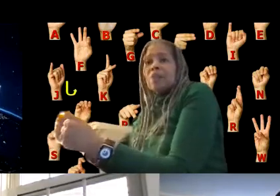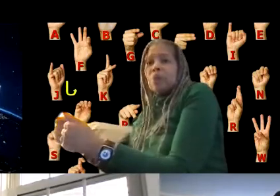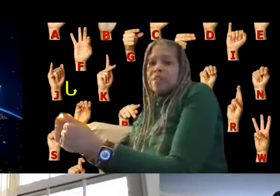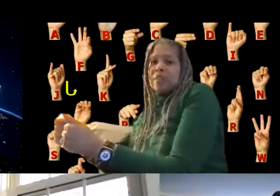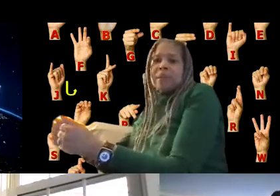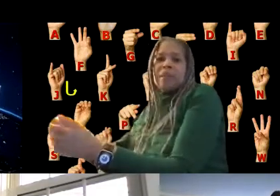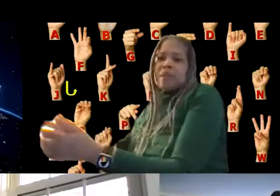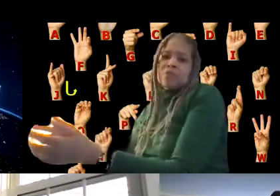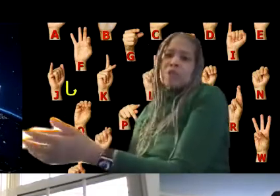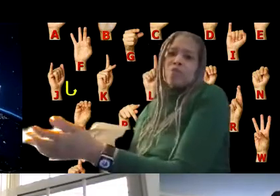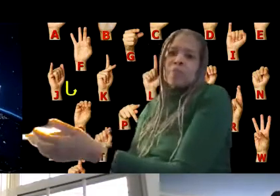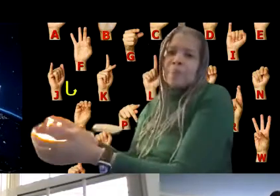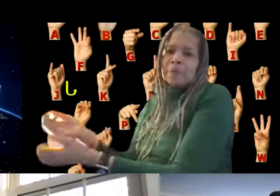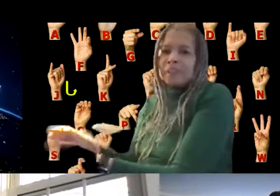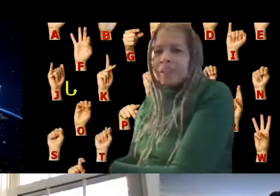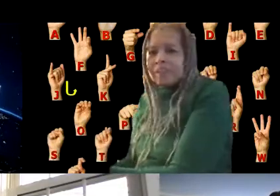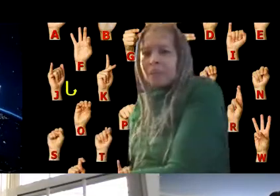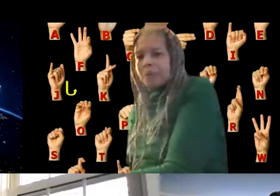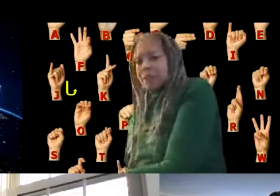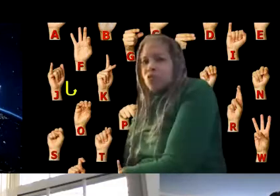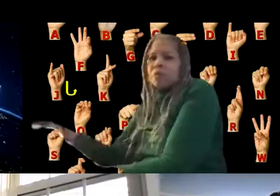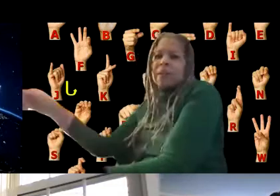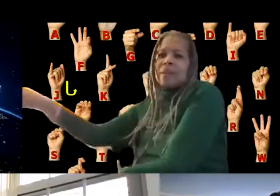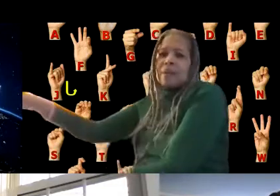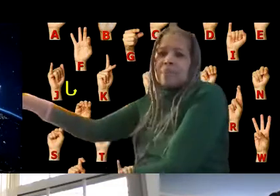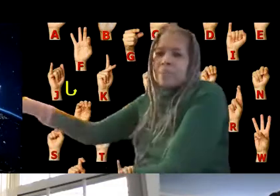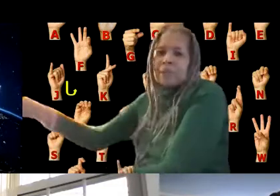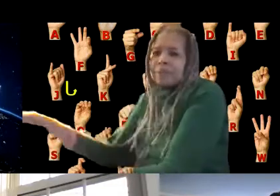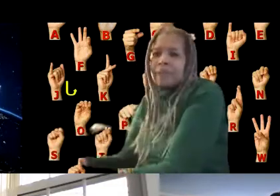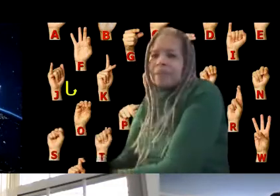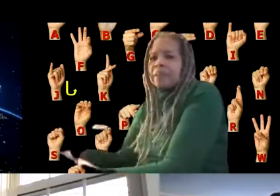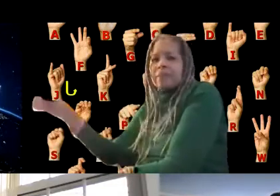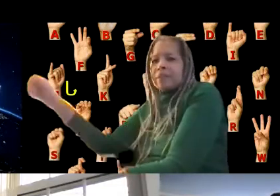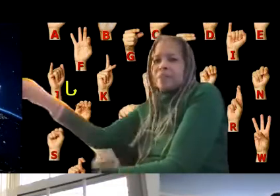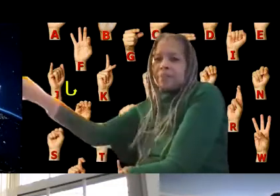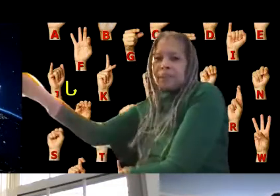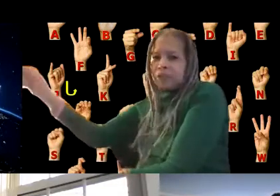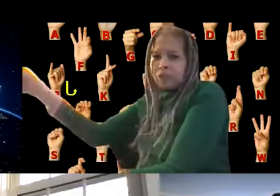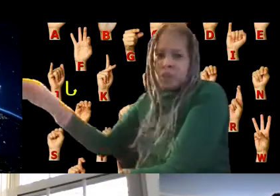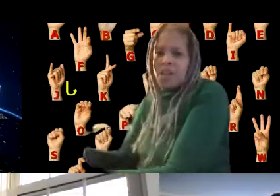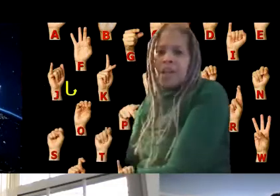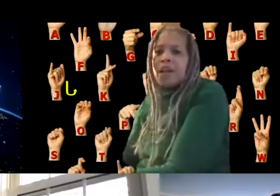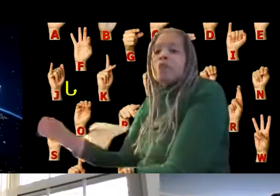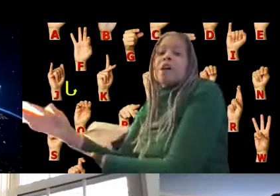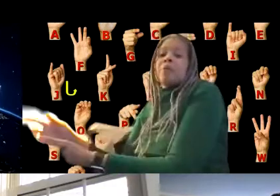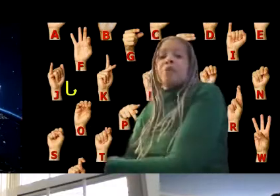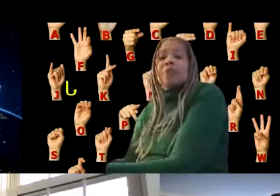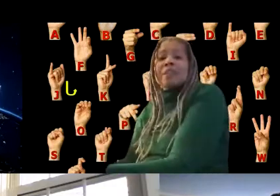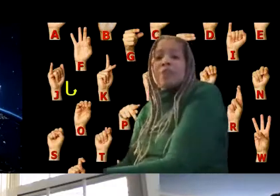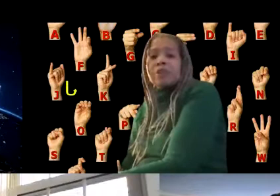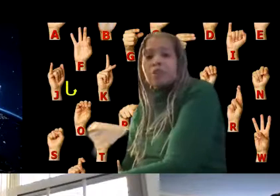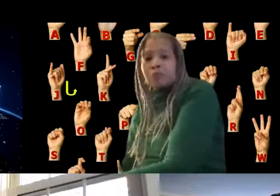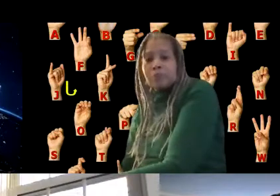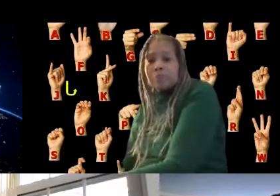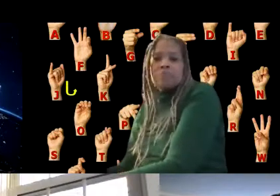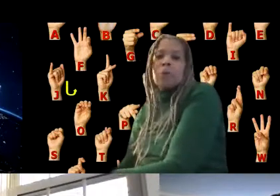everybody who wants some. And trick or treat might be a very good example about this. You put out a bucket of candy and, you know, kids come knock on your door and you tell them you can only